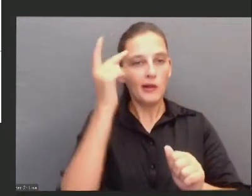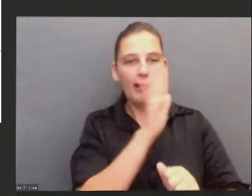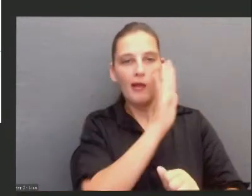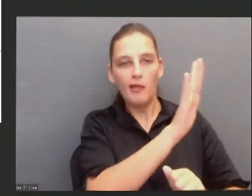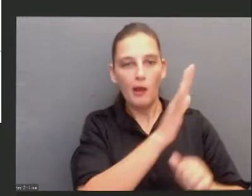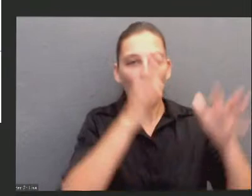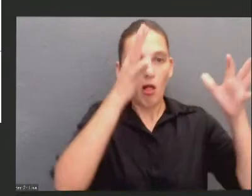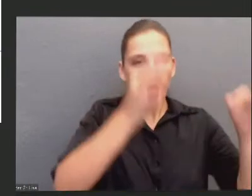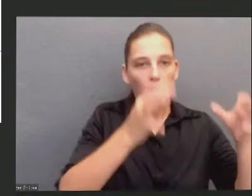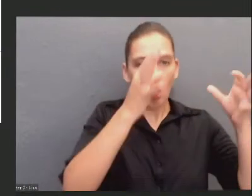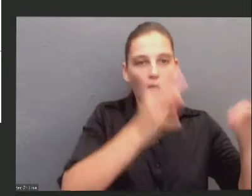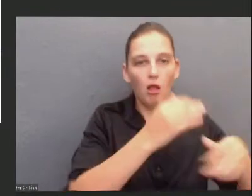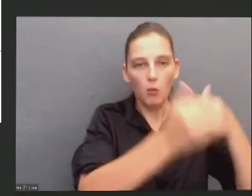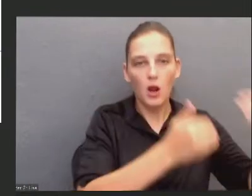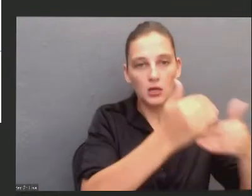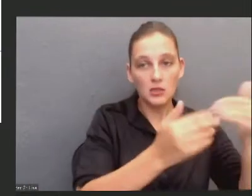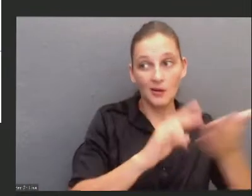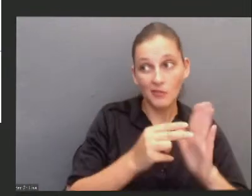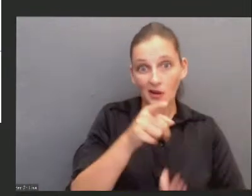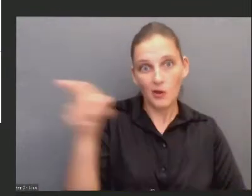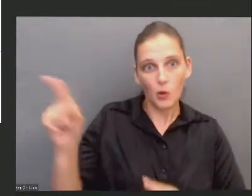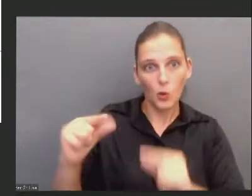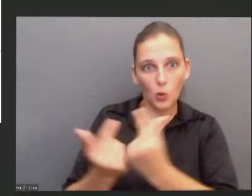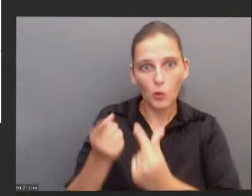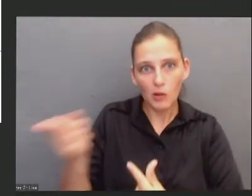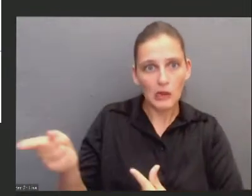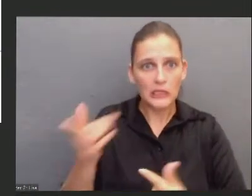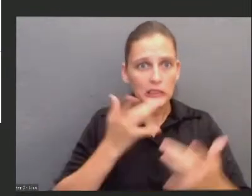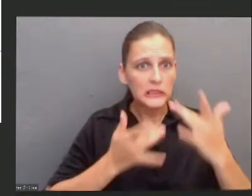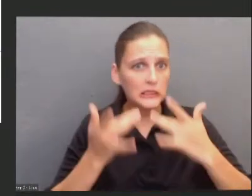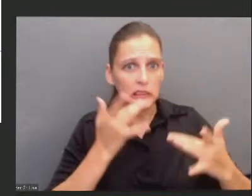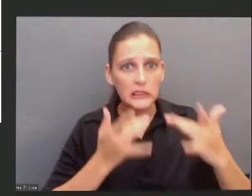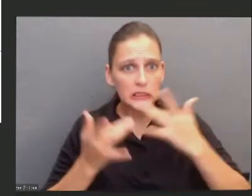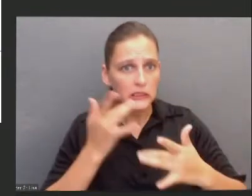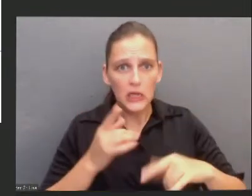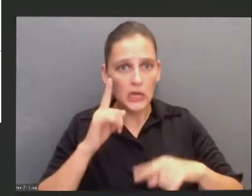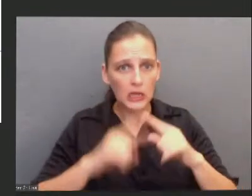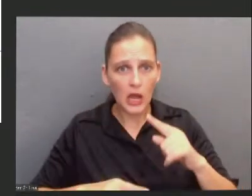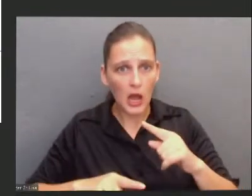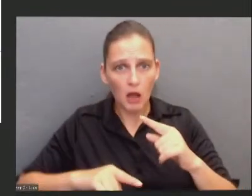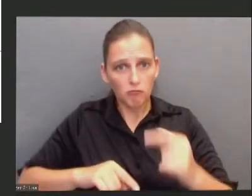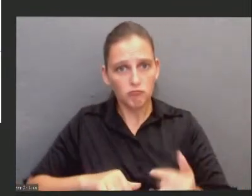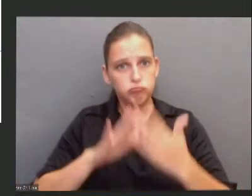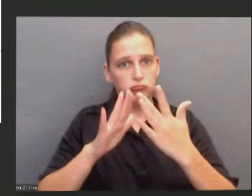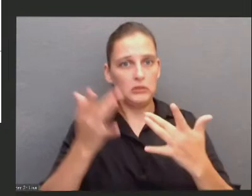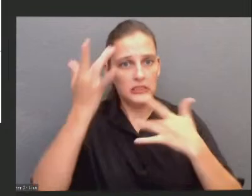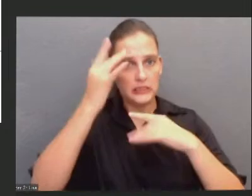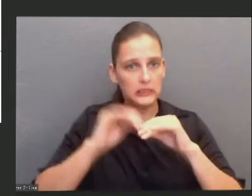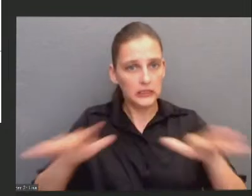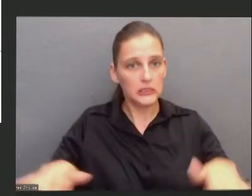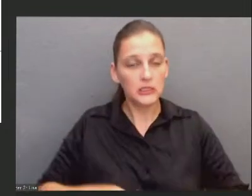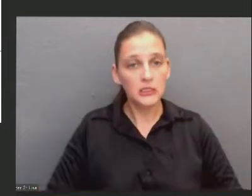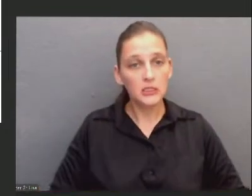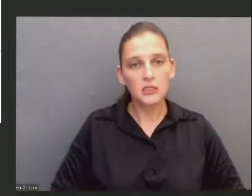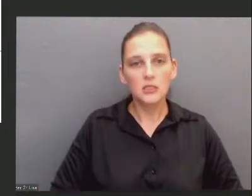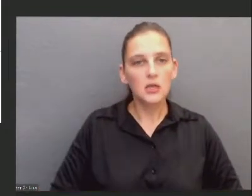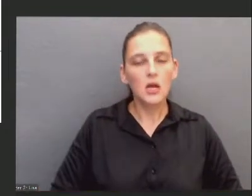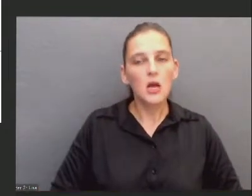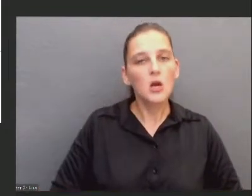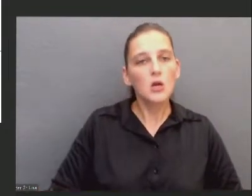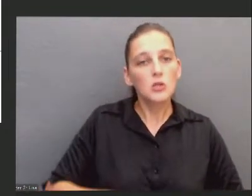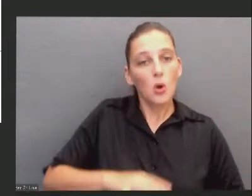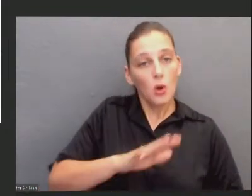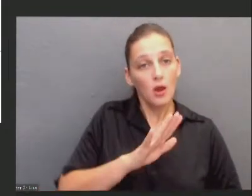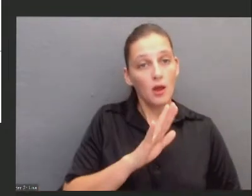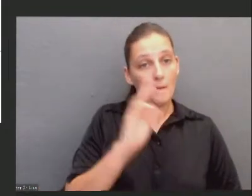without the vital tools necessary to combat the disease. Allocation of resources needs to be determined based on need and